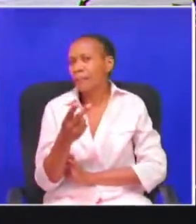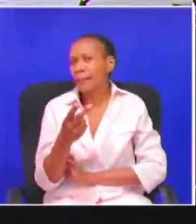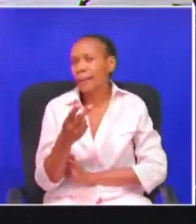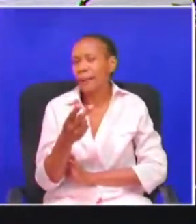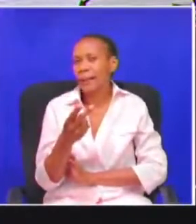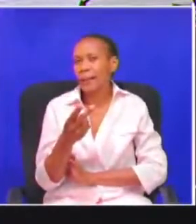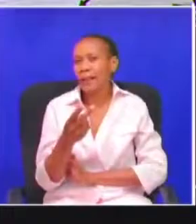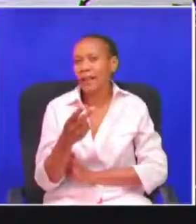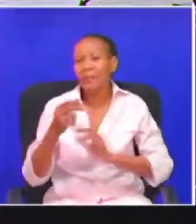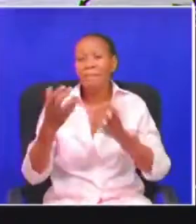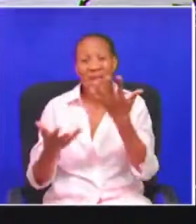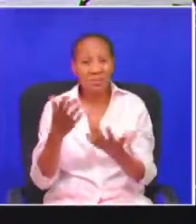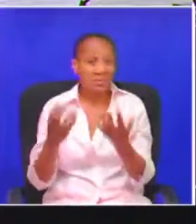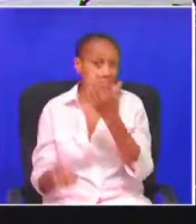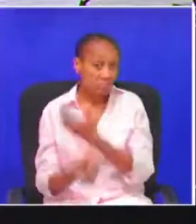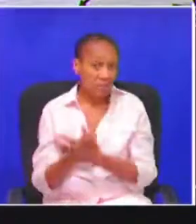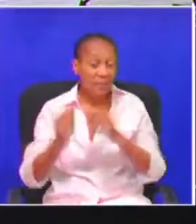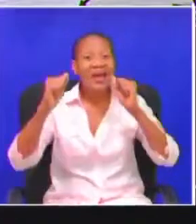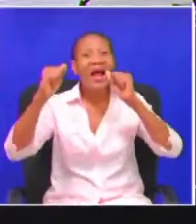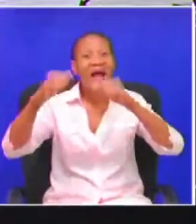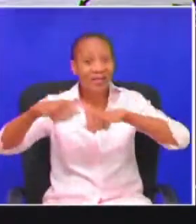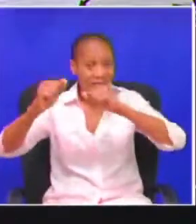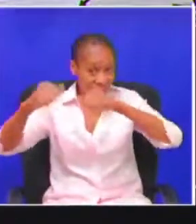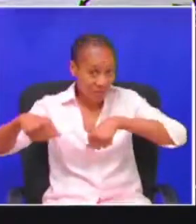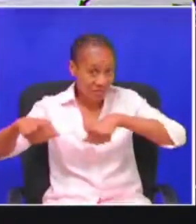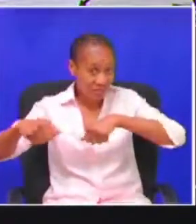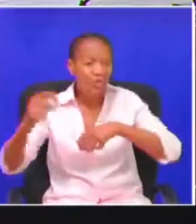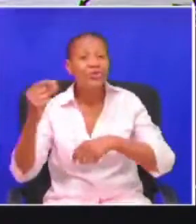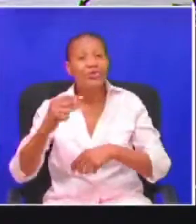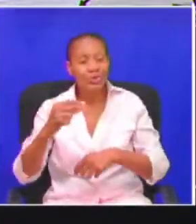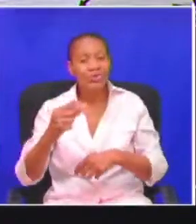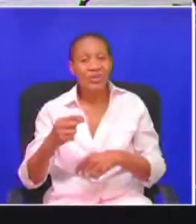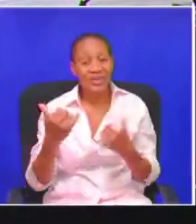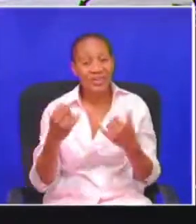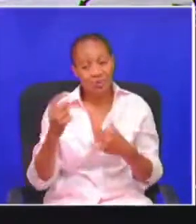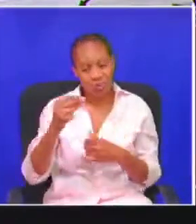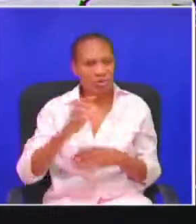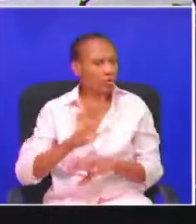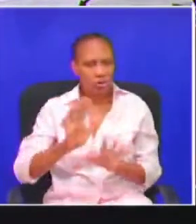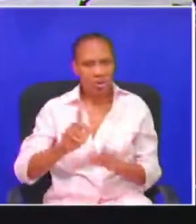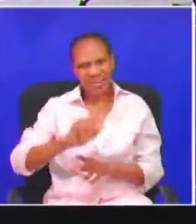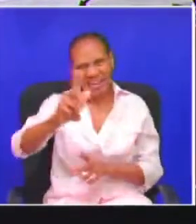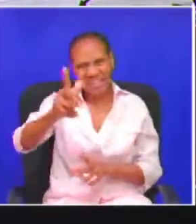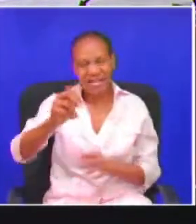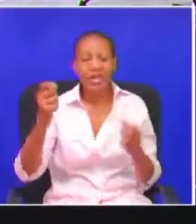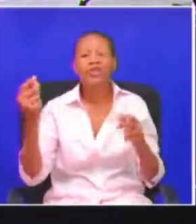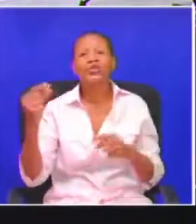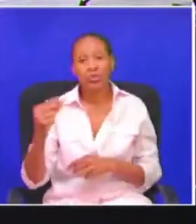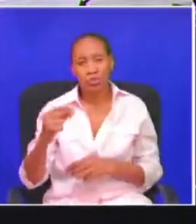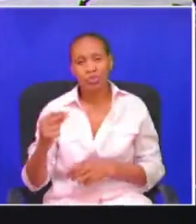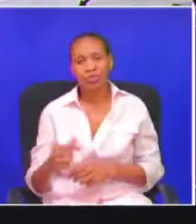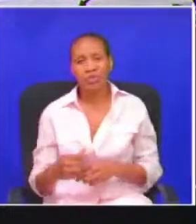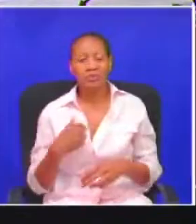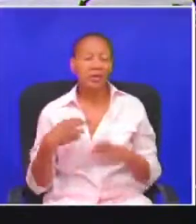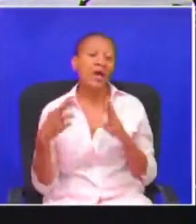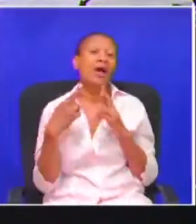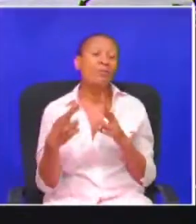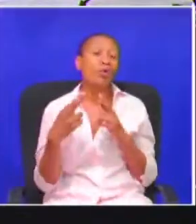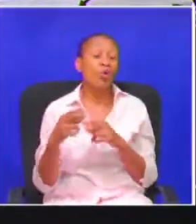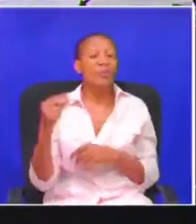an agreement sooner, I would say, rather than later. And I'm hoping that it will be a great deal